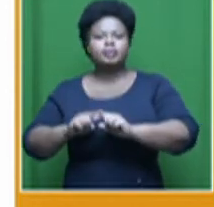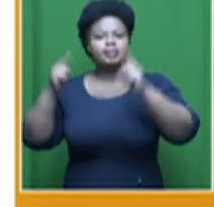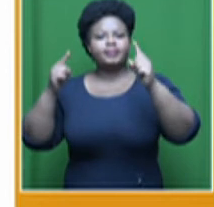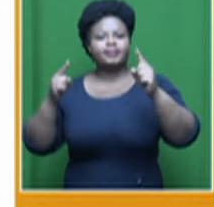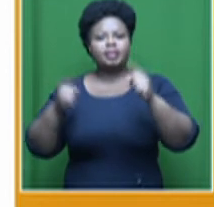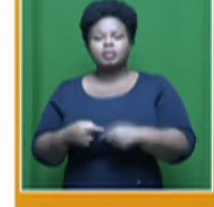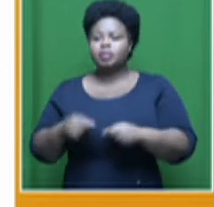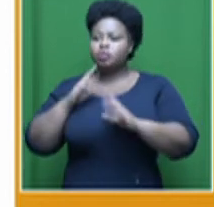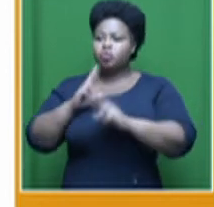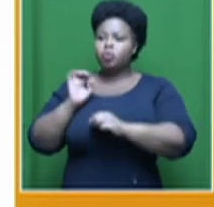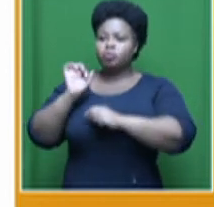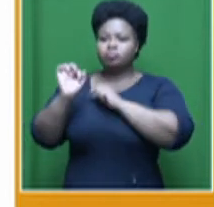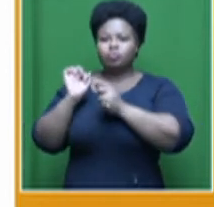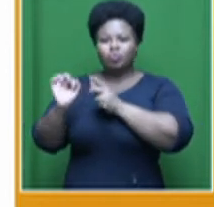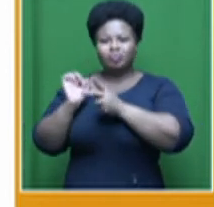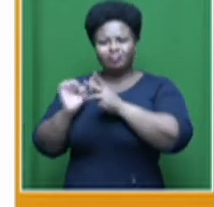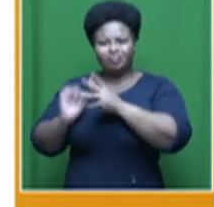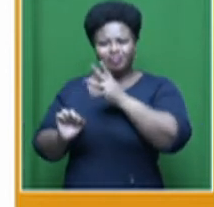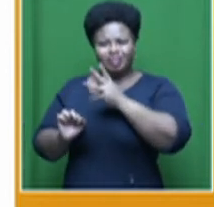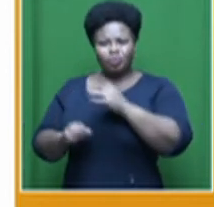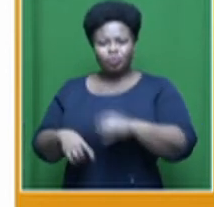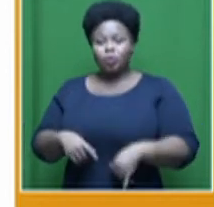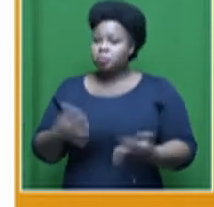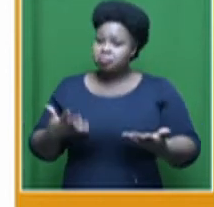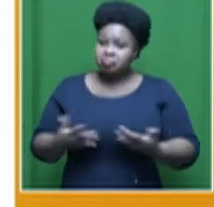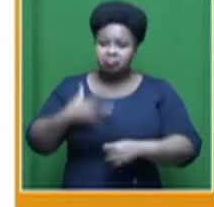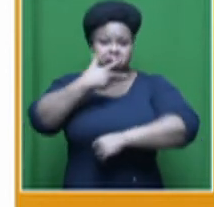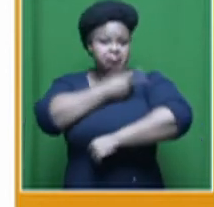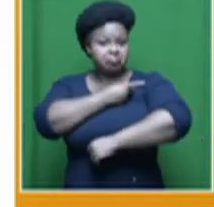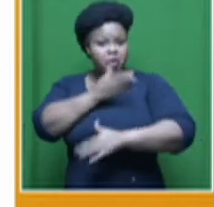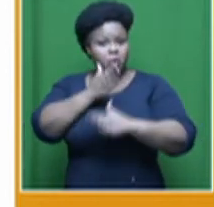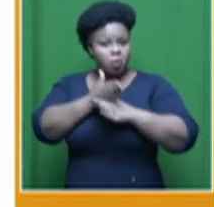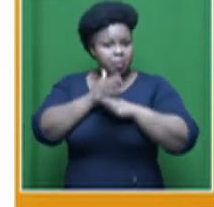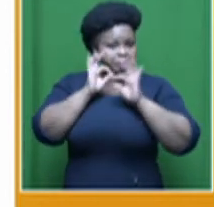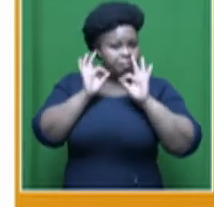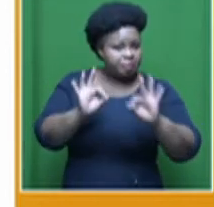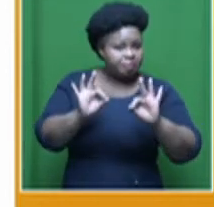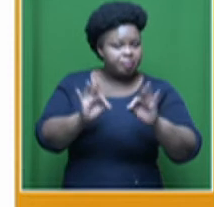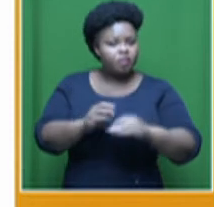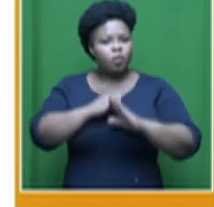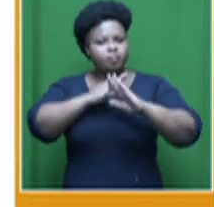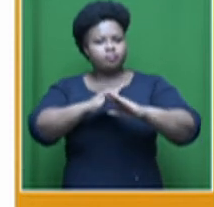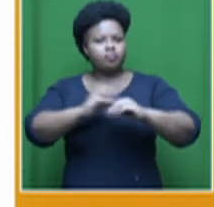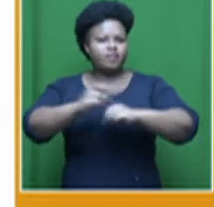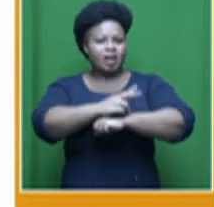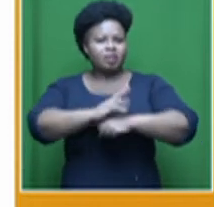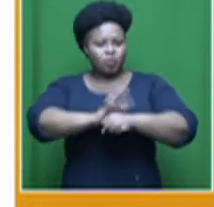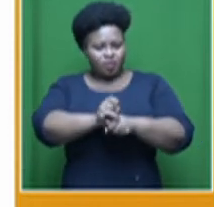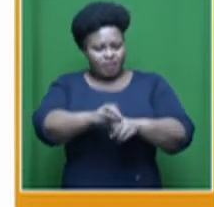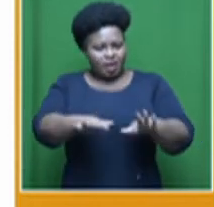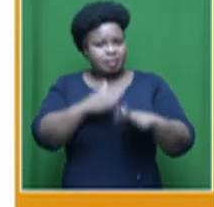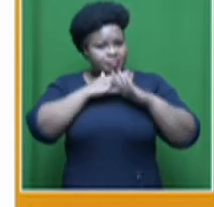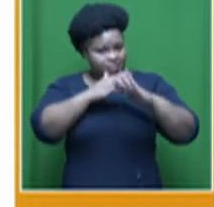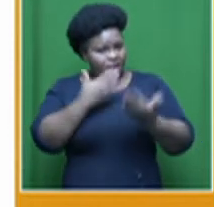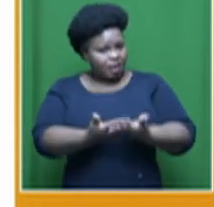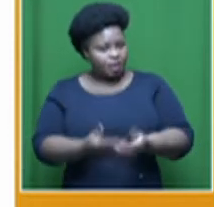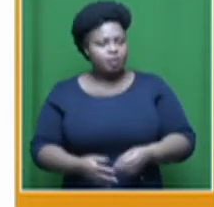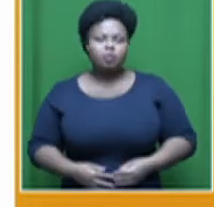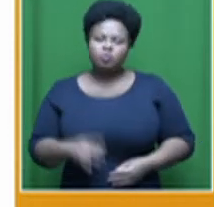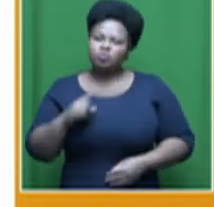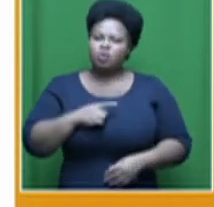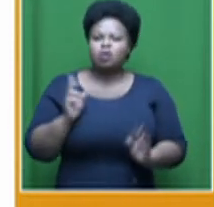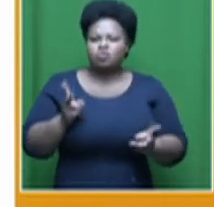they're reporting when it comes to the effectiveness of the vaccine protecting against COVID-19. Generally, one would